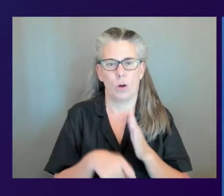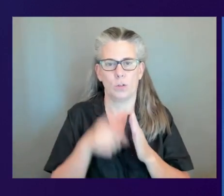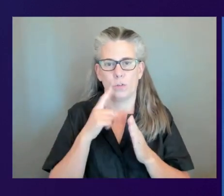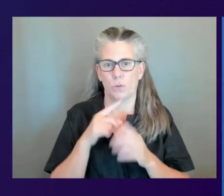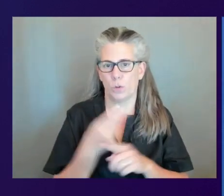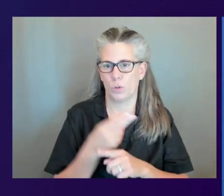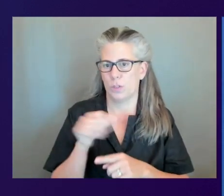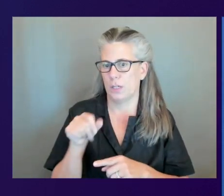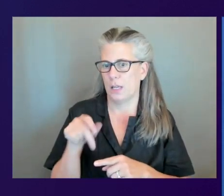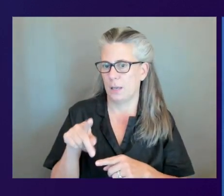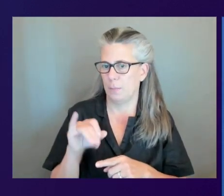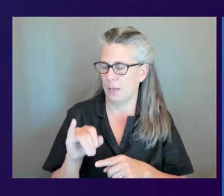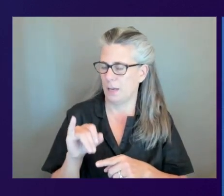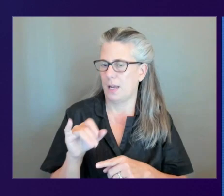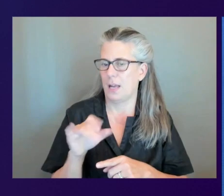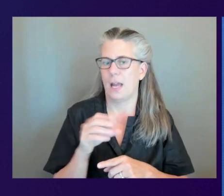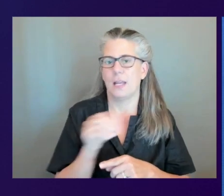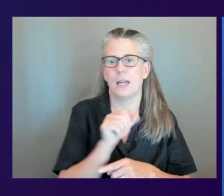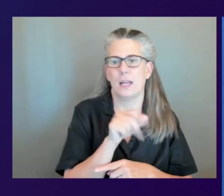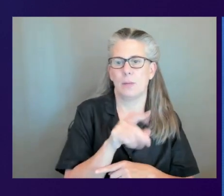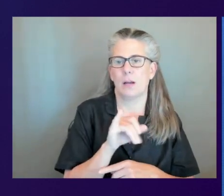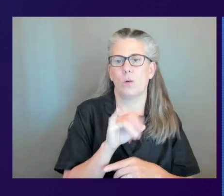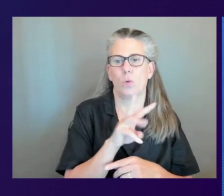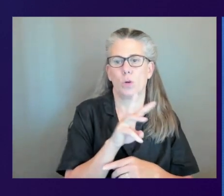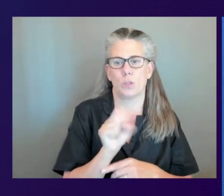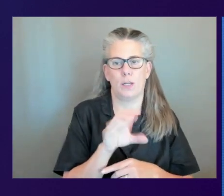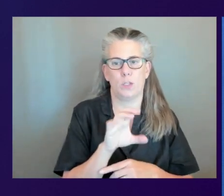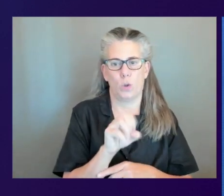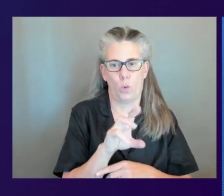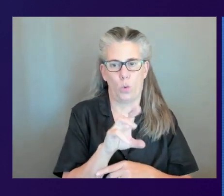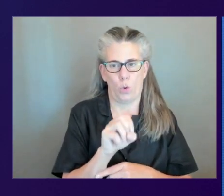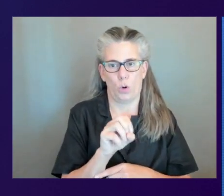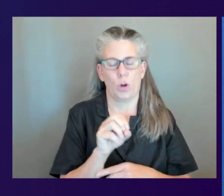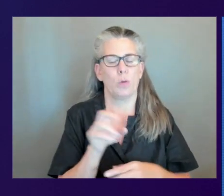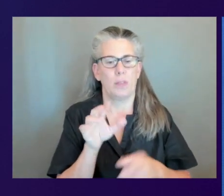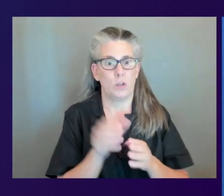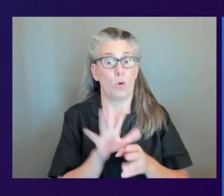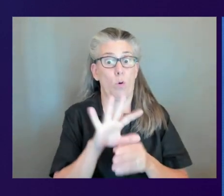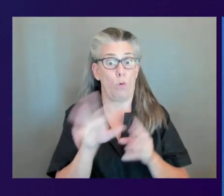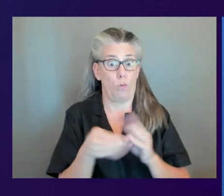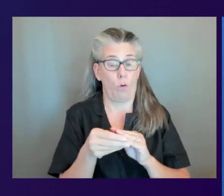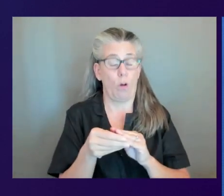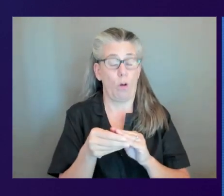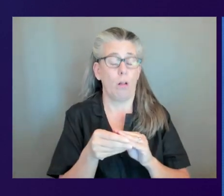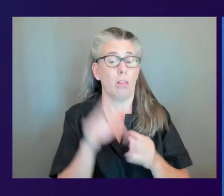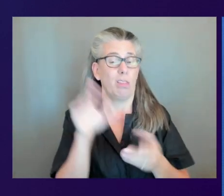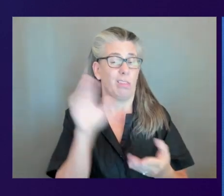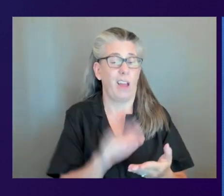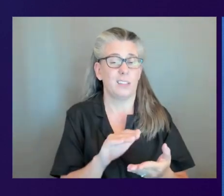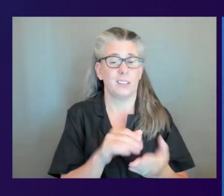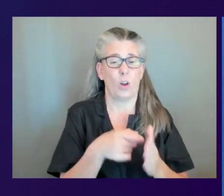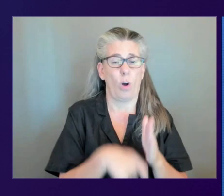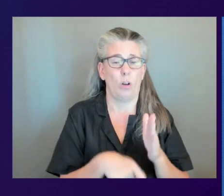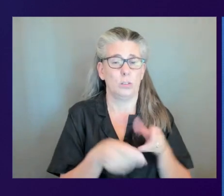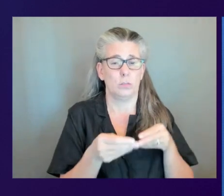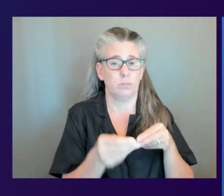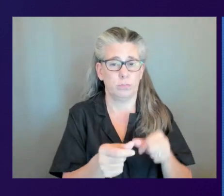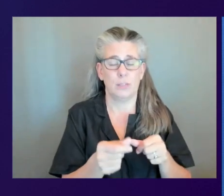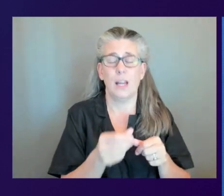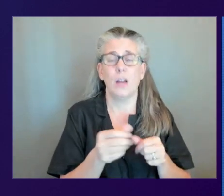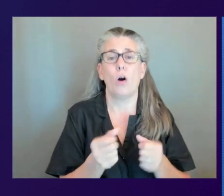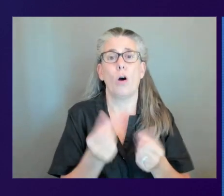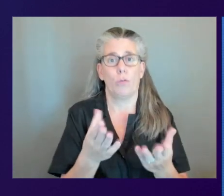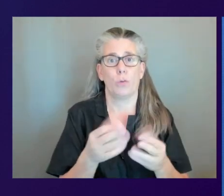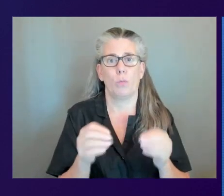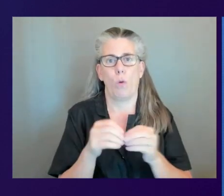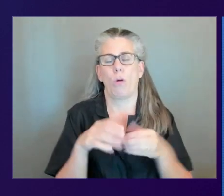Workspaces Core. And all in all, we're seeing that to be less expensive. We're seeing it to be more productive and giving you more flexibility with